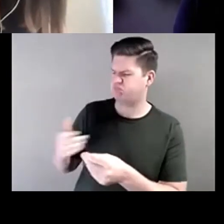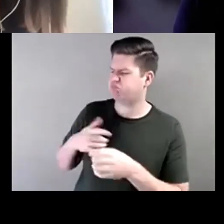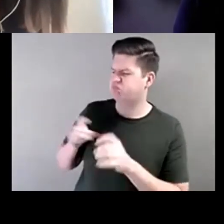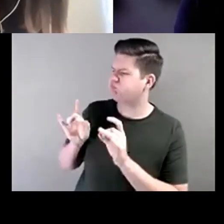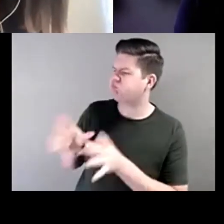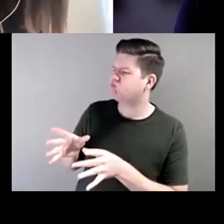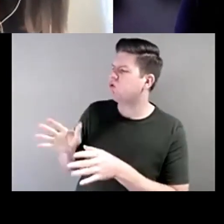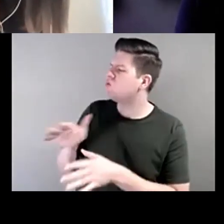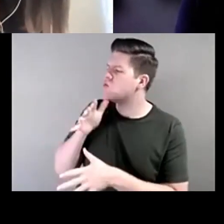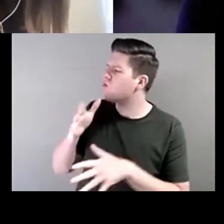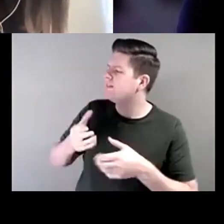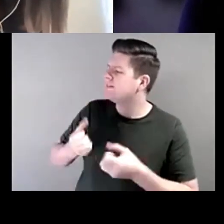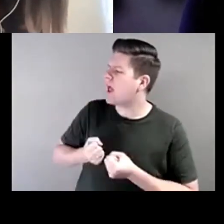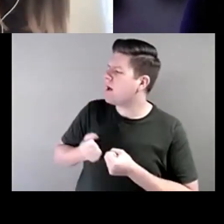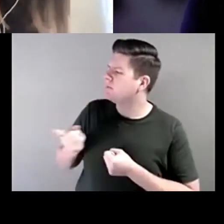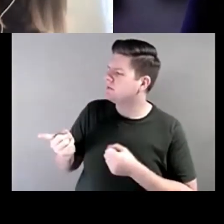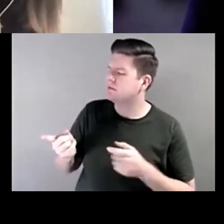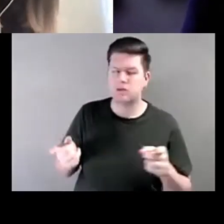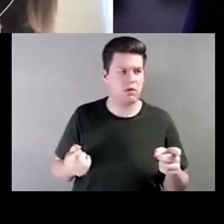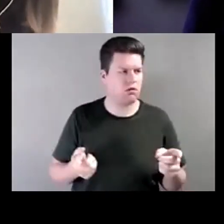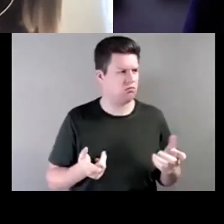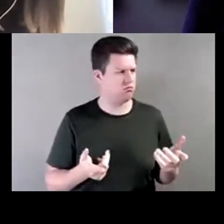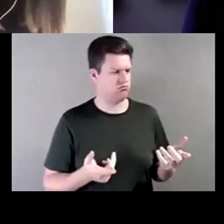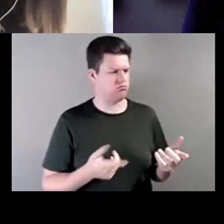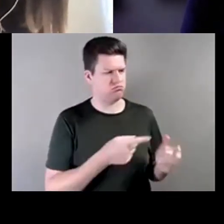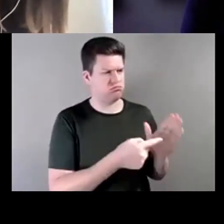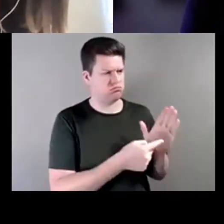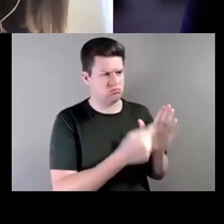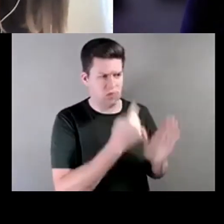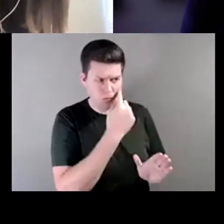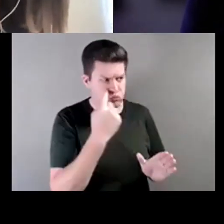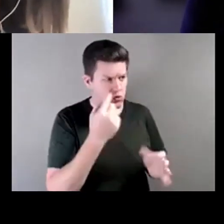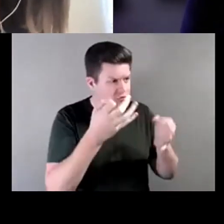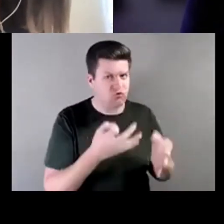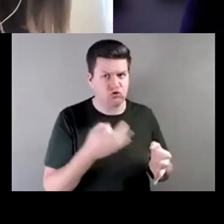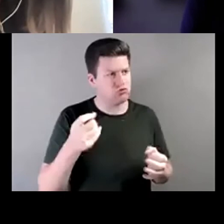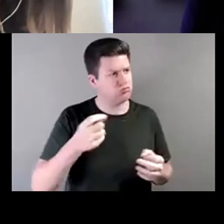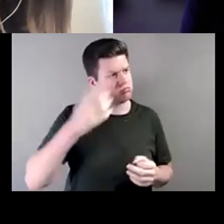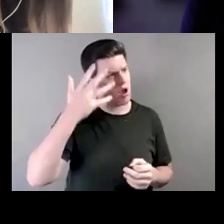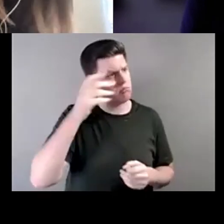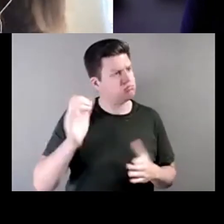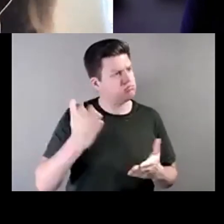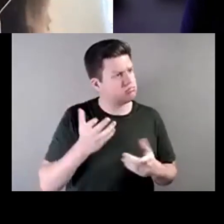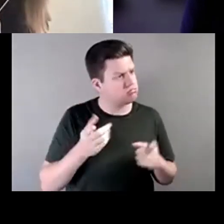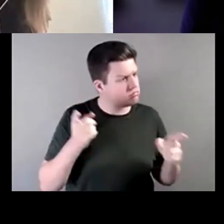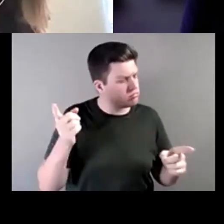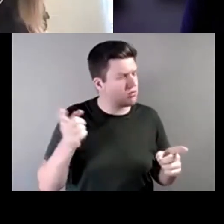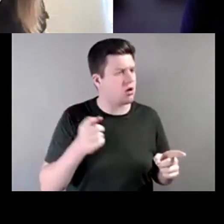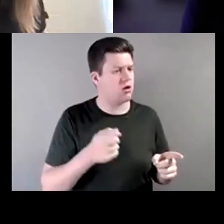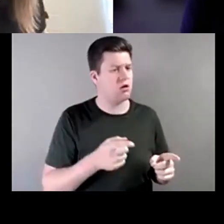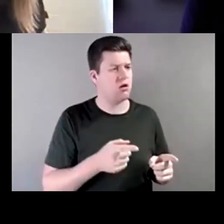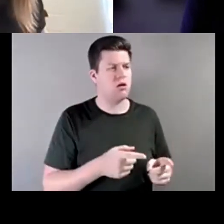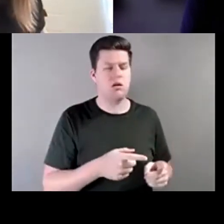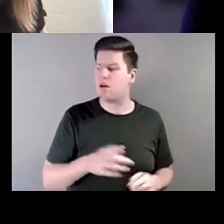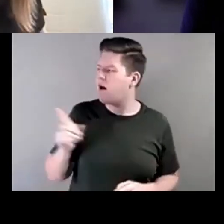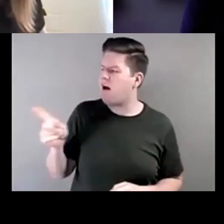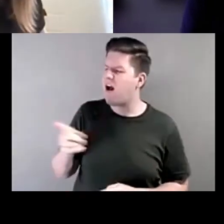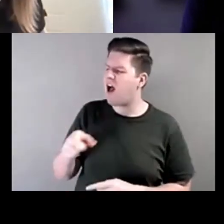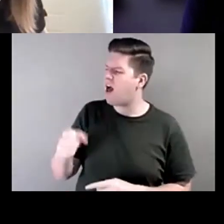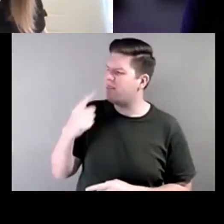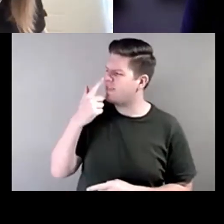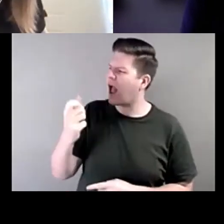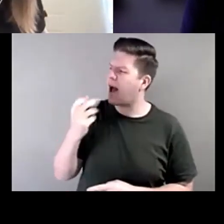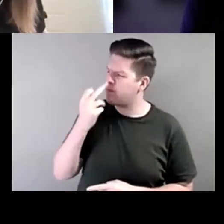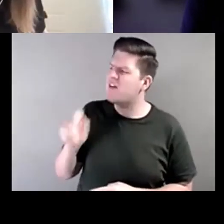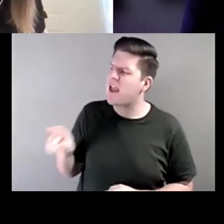of age, and she told me that Young Scot cards can be forged. Is this true or false?